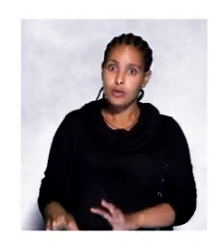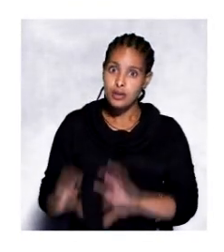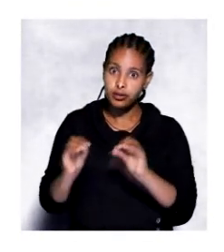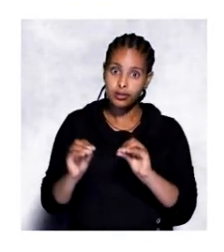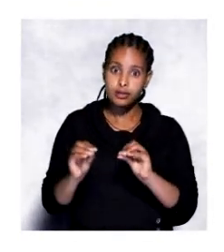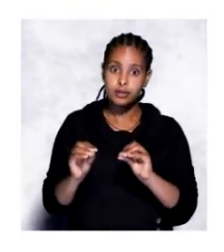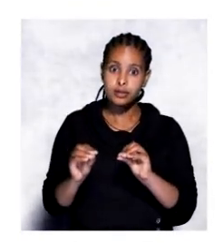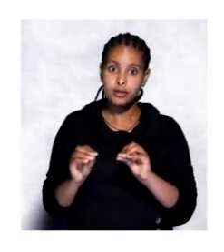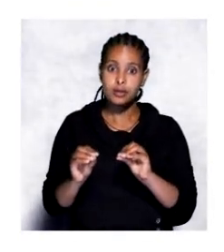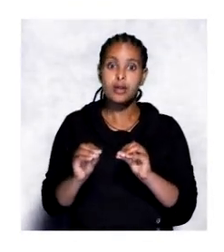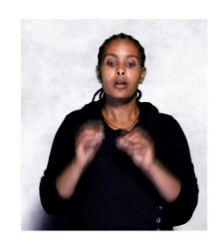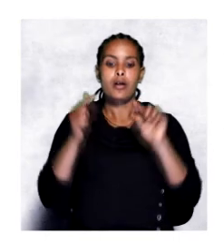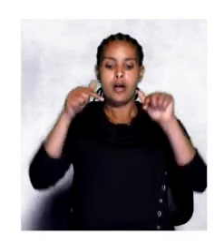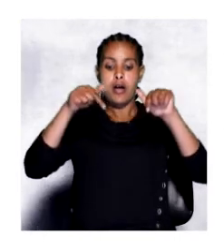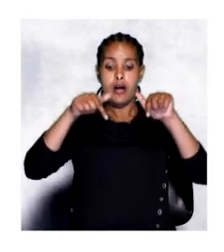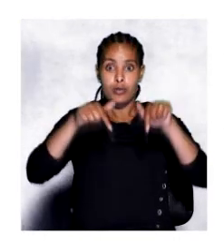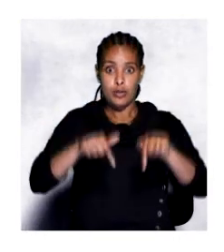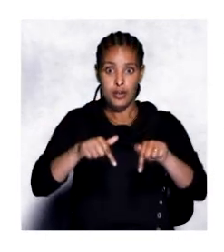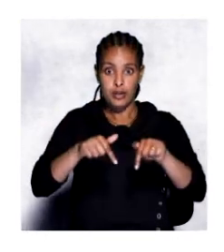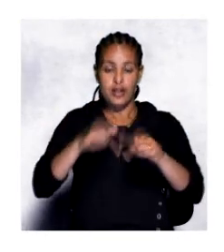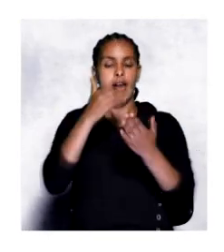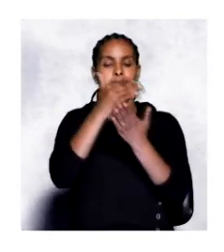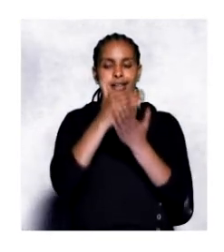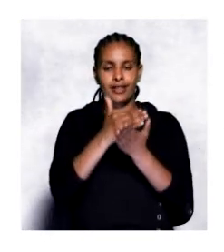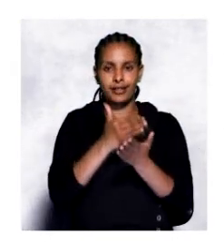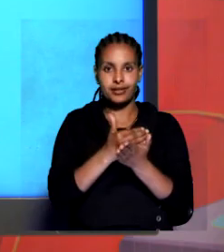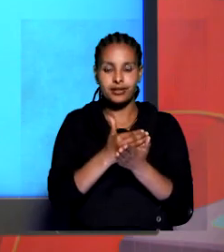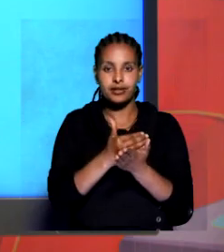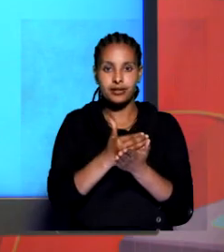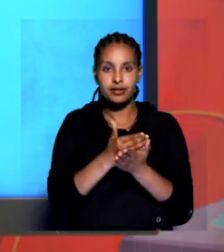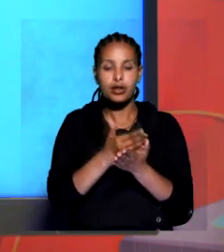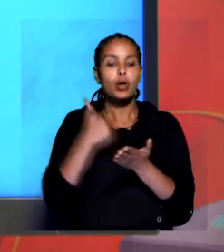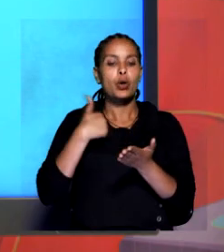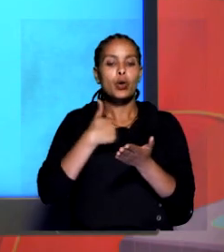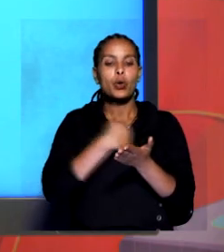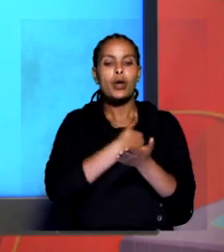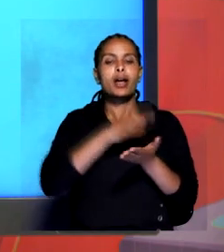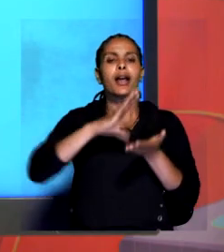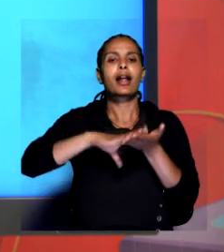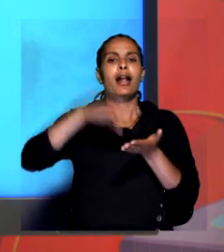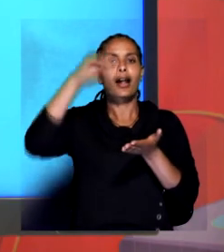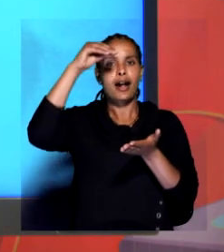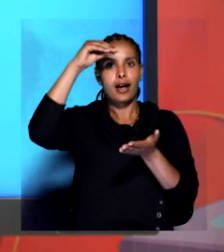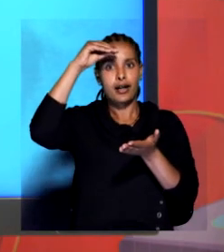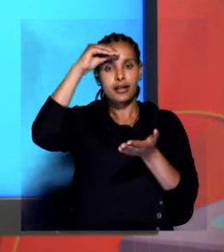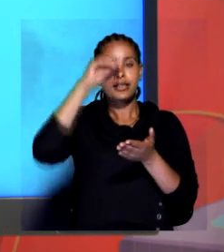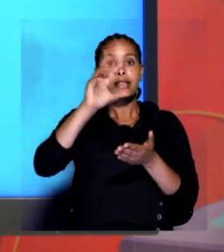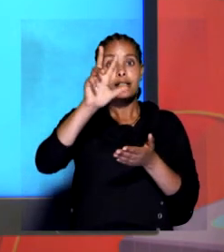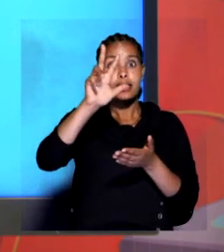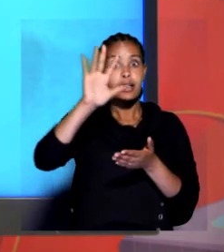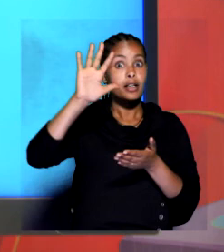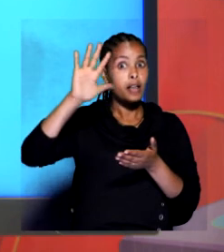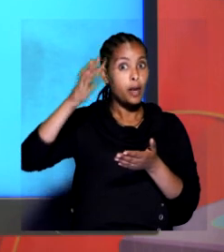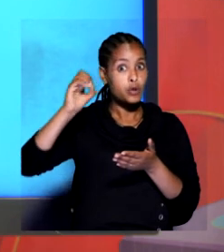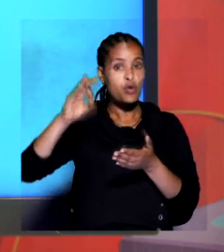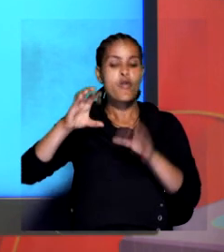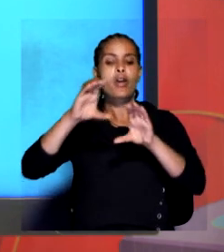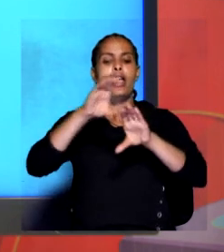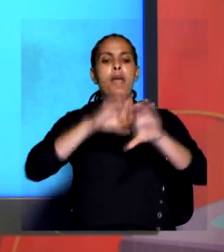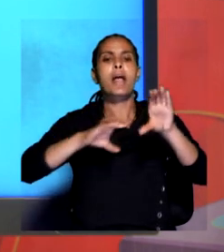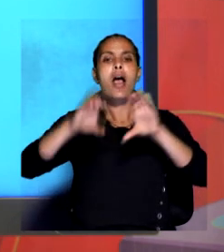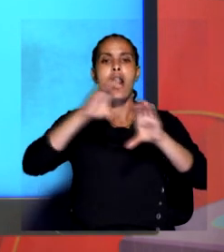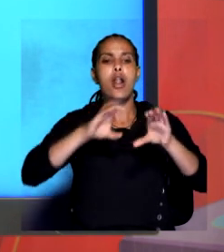Students, in our today's lesson, we learned the 3 types of